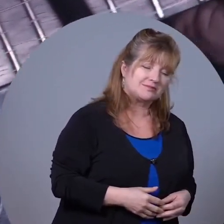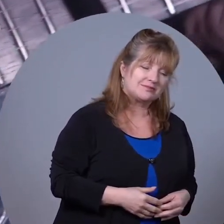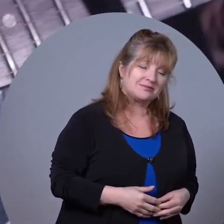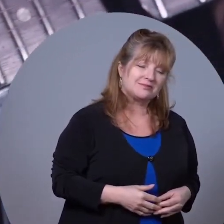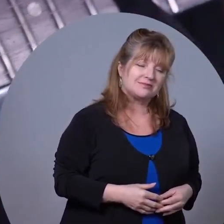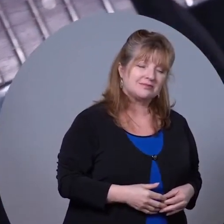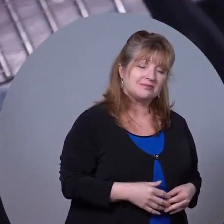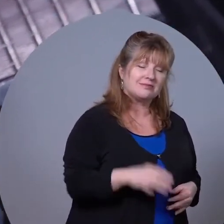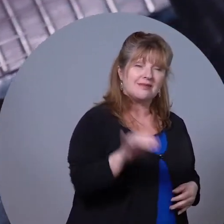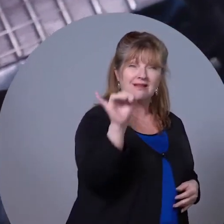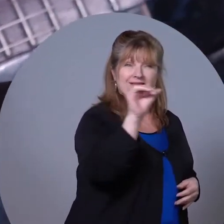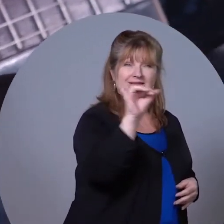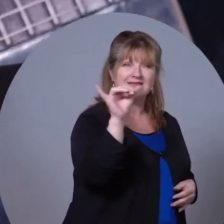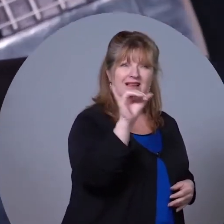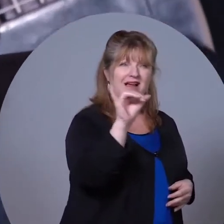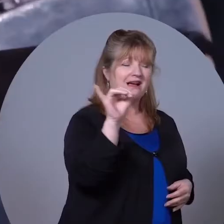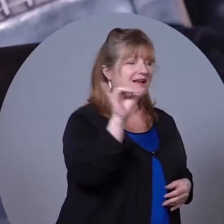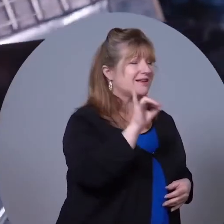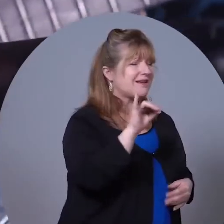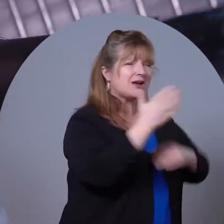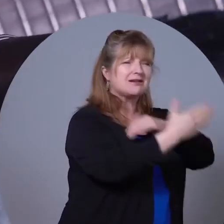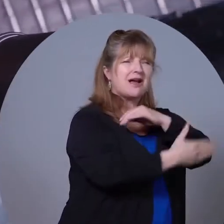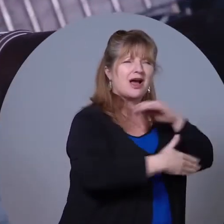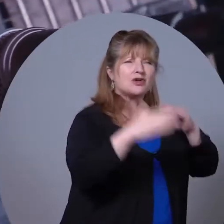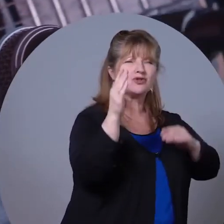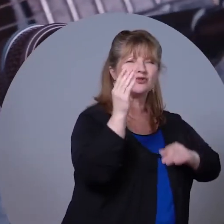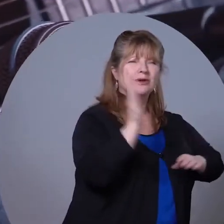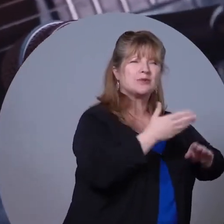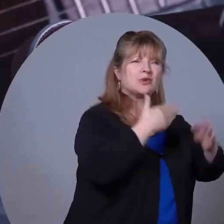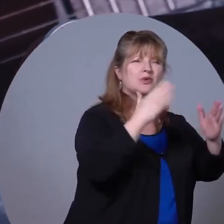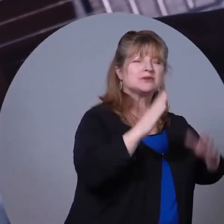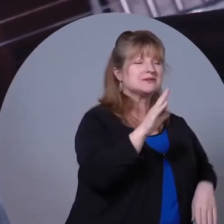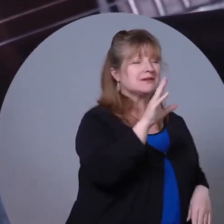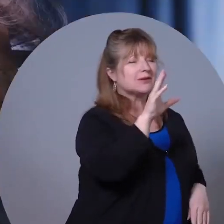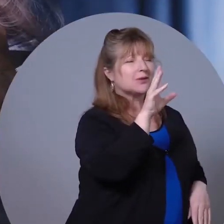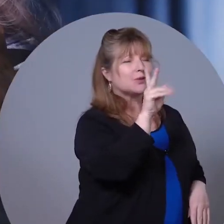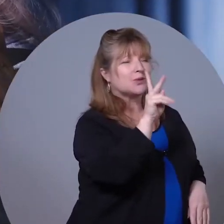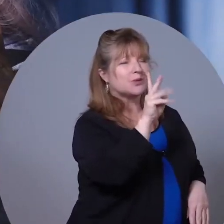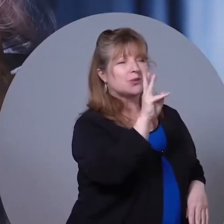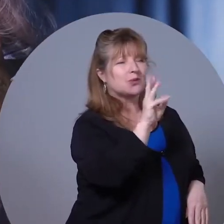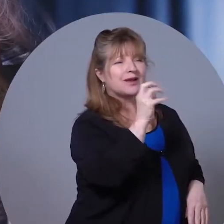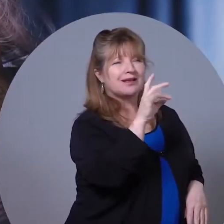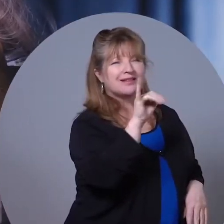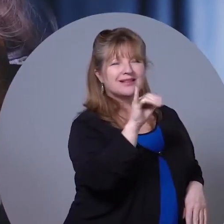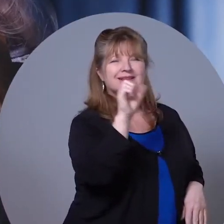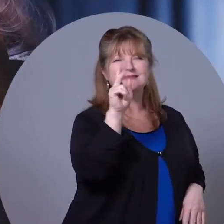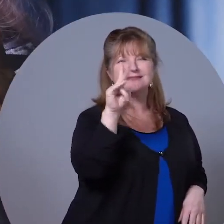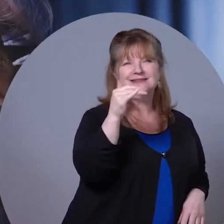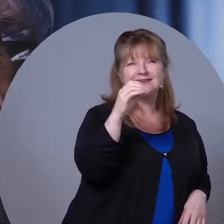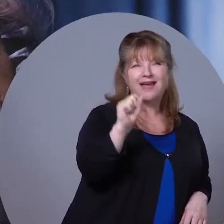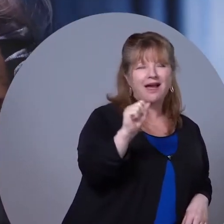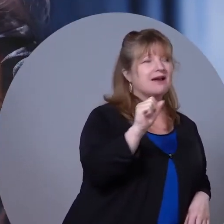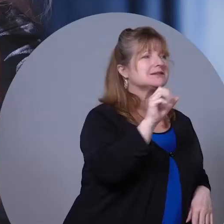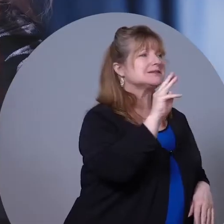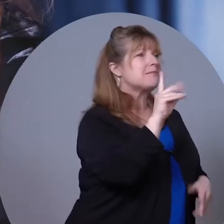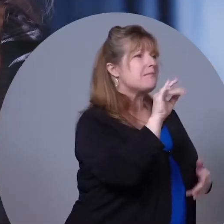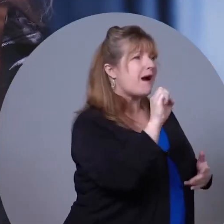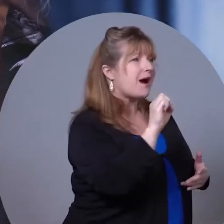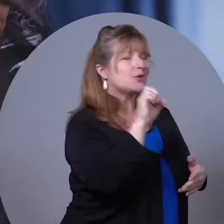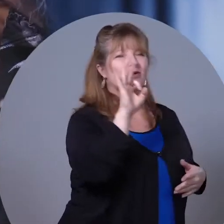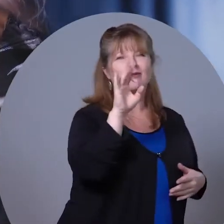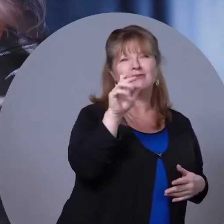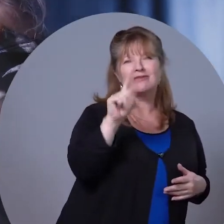tell a story of the old days. Sometimes I get feeling